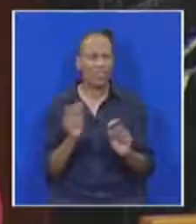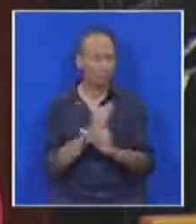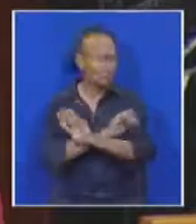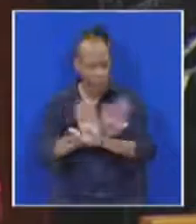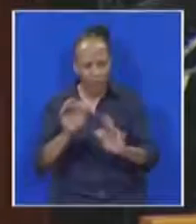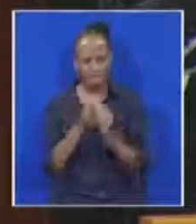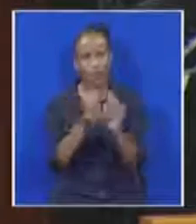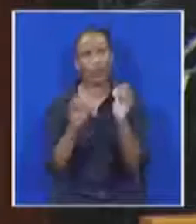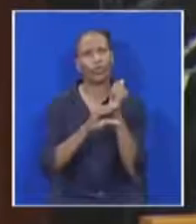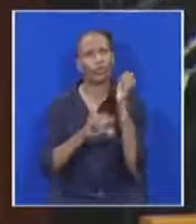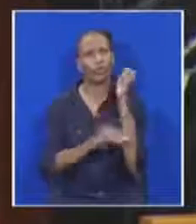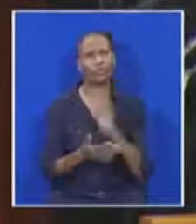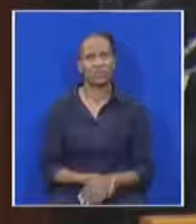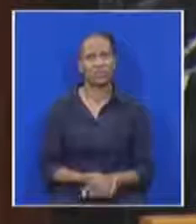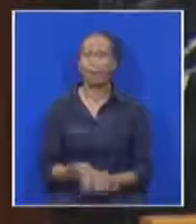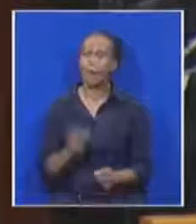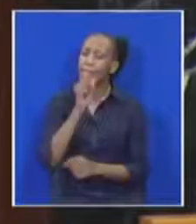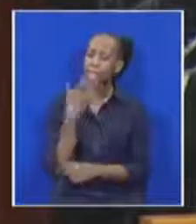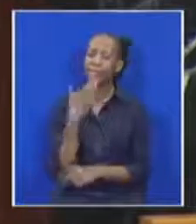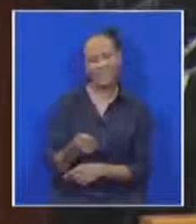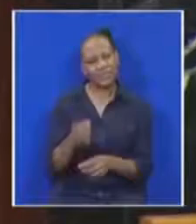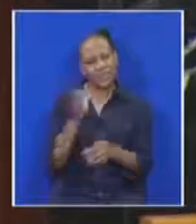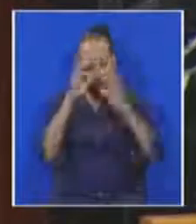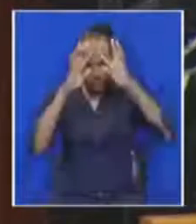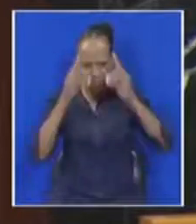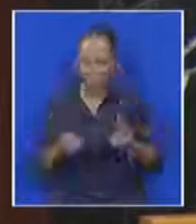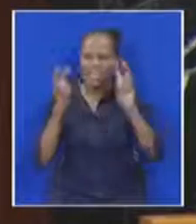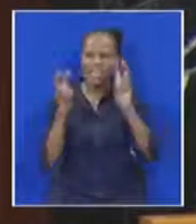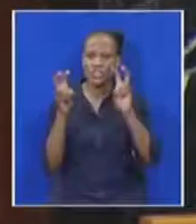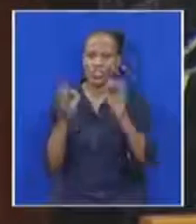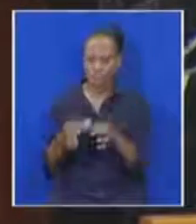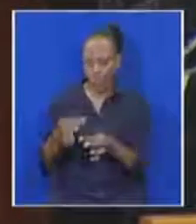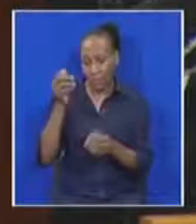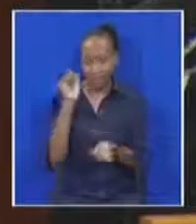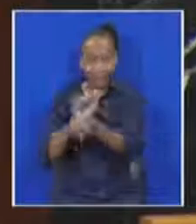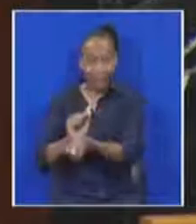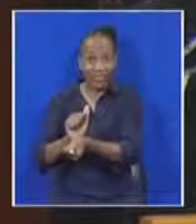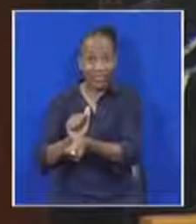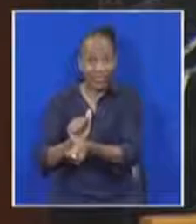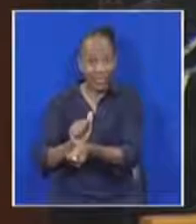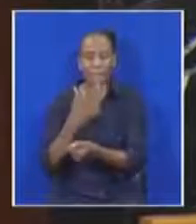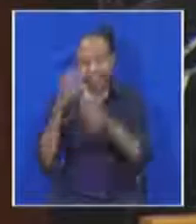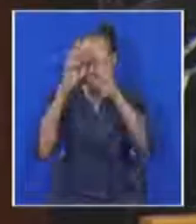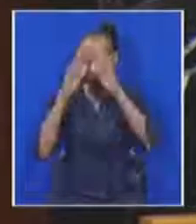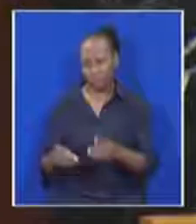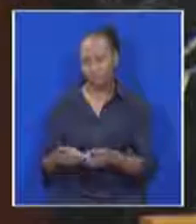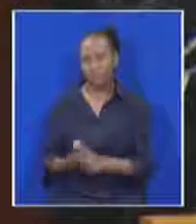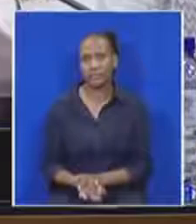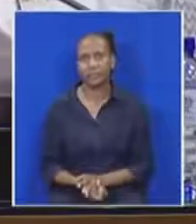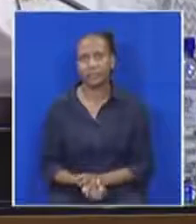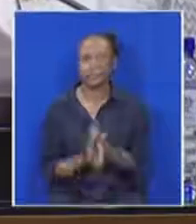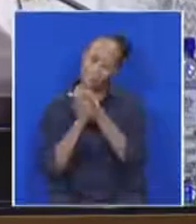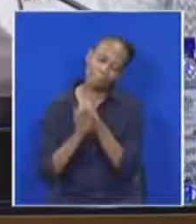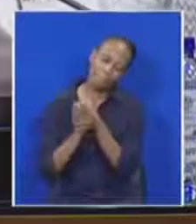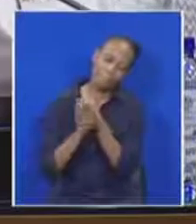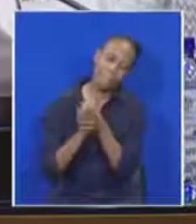Unconstitutional. But can you please at least rule on the issue of Honorable the cable Mukwena. So that we can deal with that? Please, Honorable Mukwena, we're